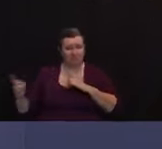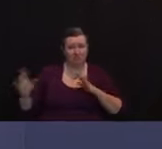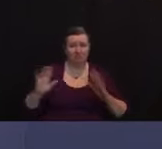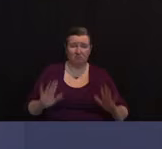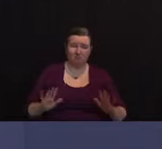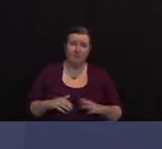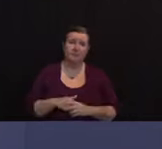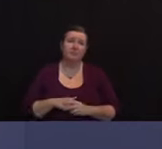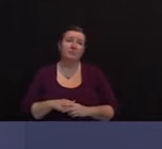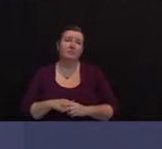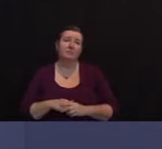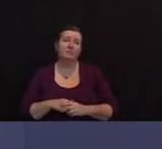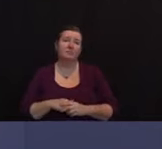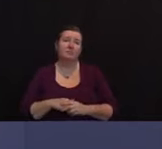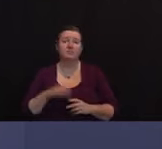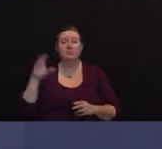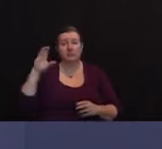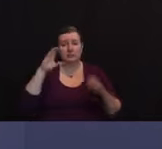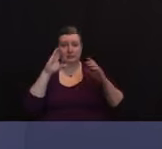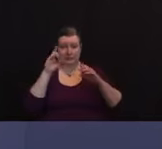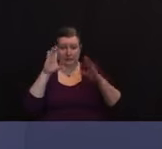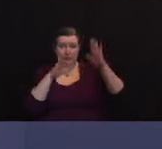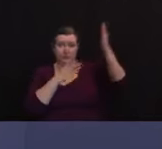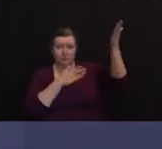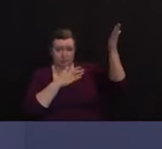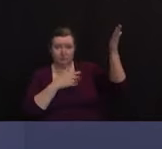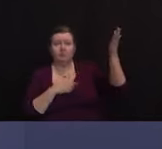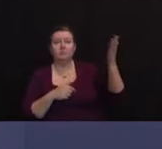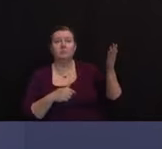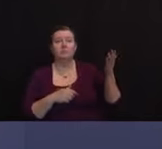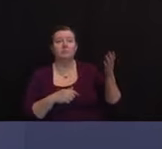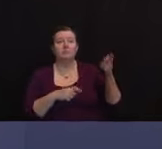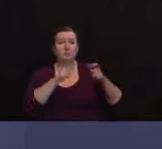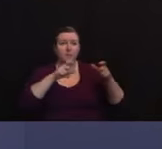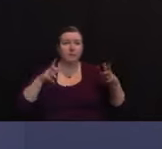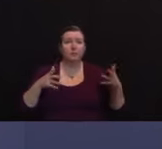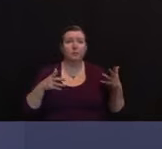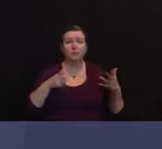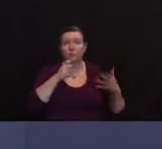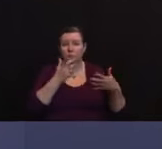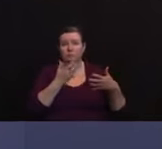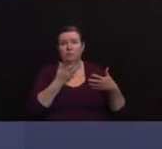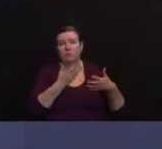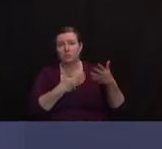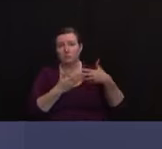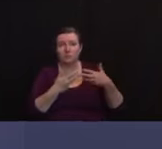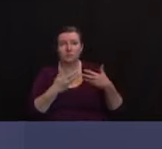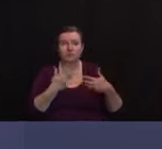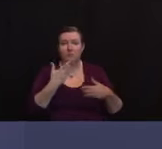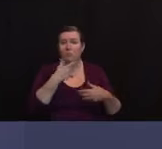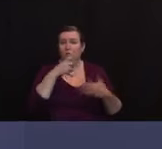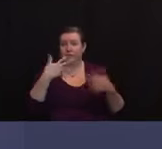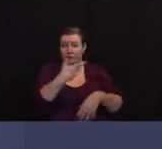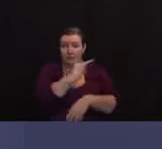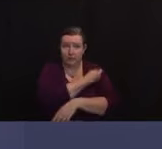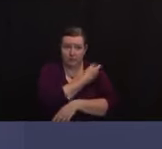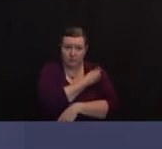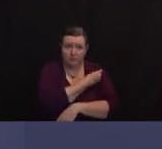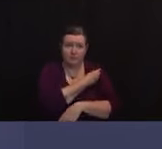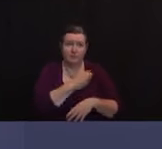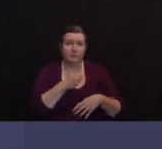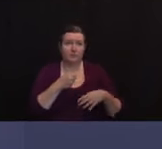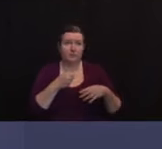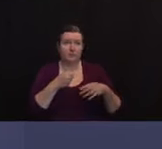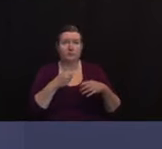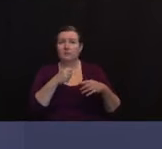vaccinated individuals does not apply to healthcare facilities. But we have reached out to CDC, and